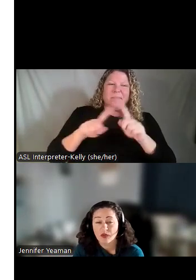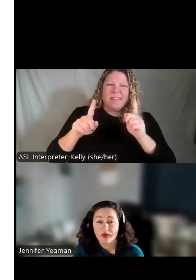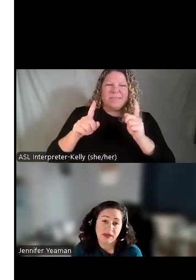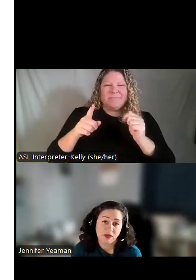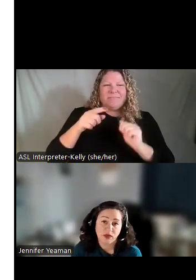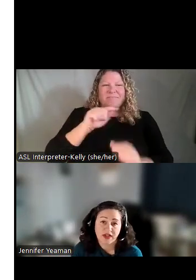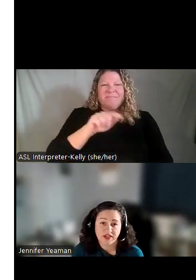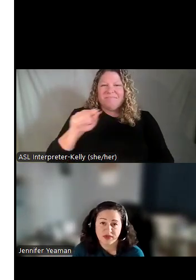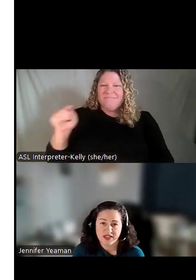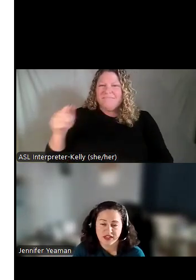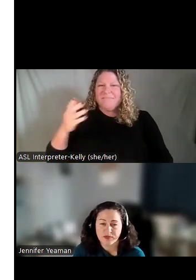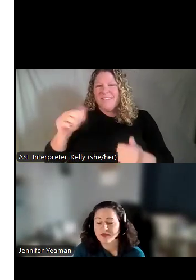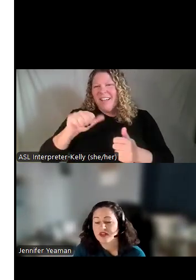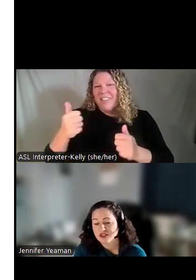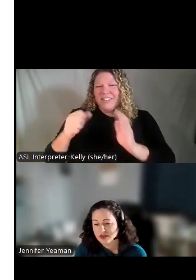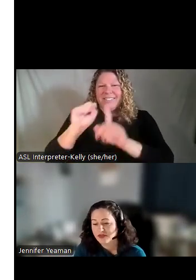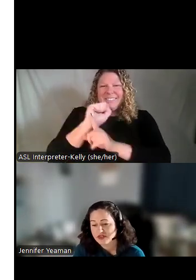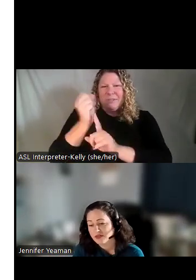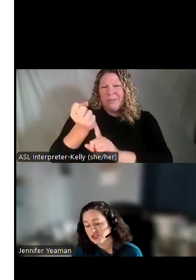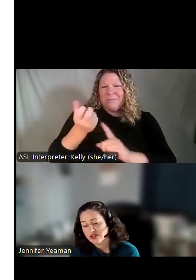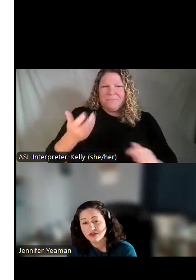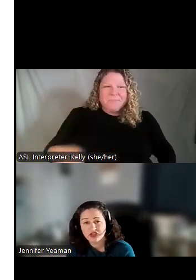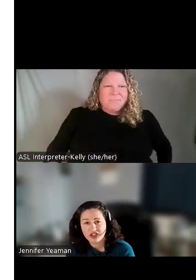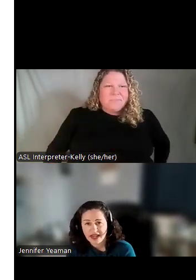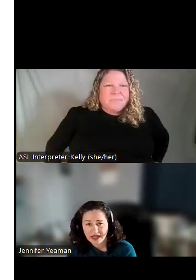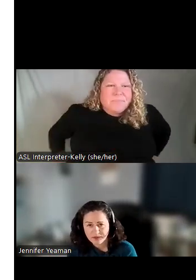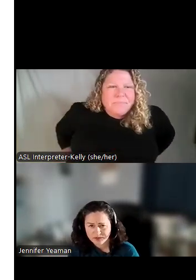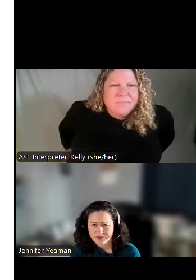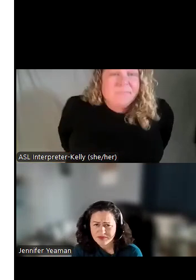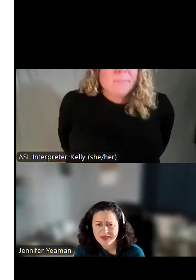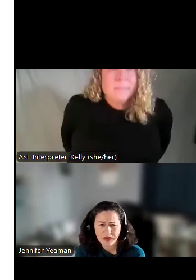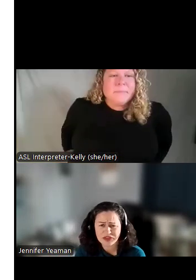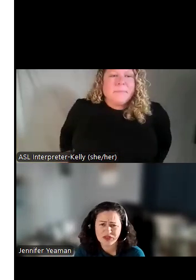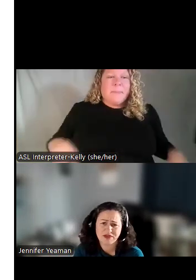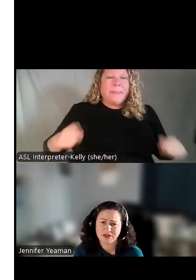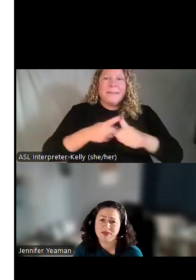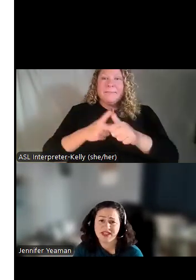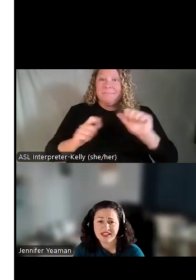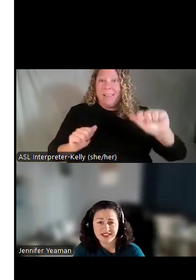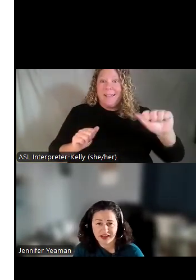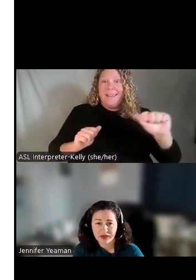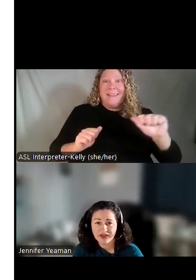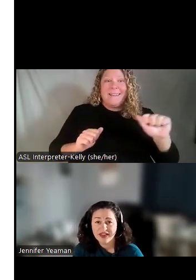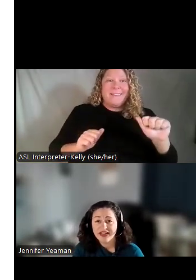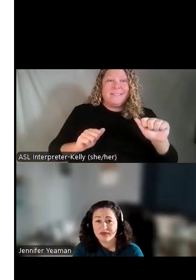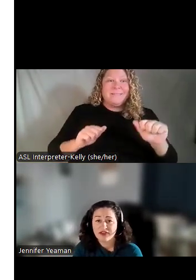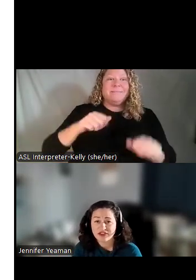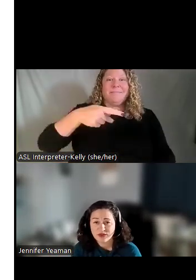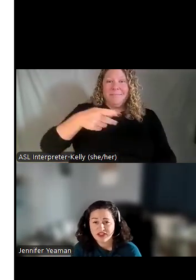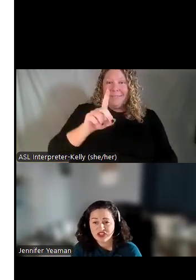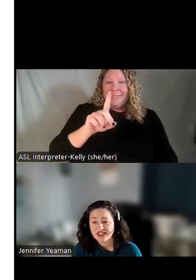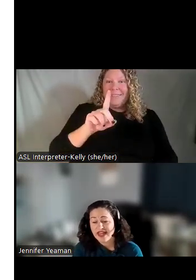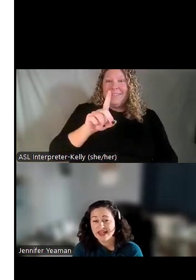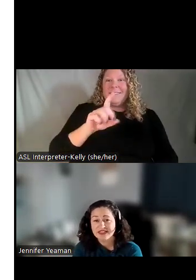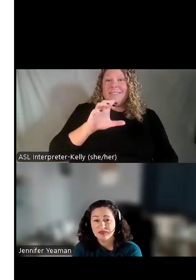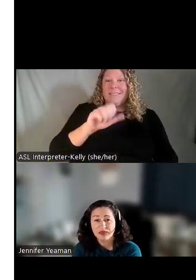see what could have been done. So in the first version, version A, I went through my first PDA cycle. In my